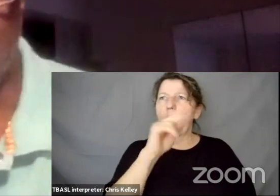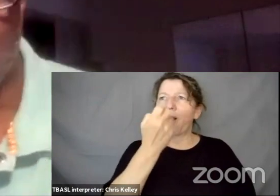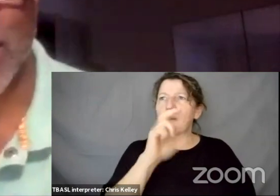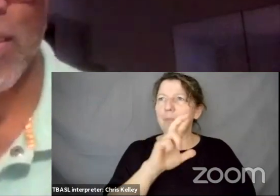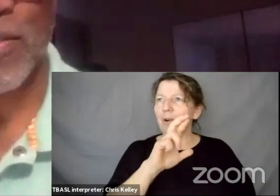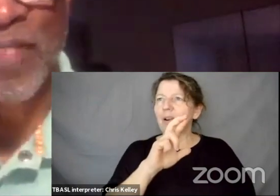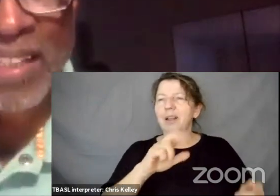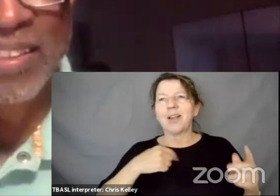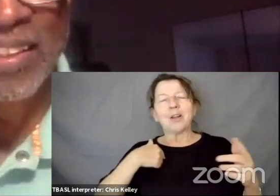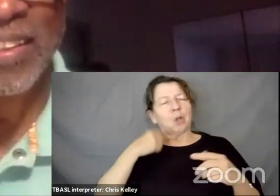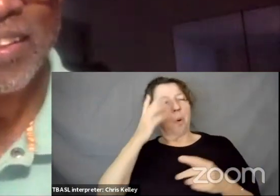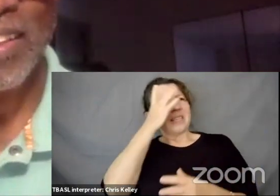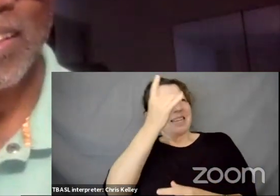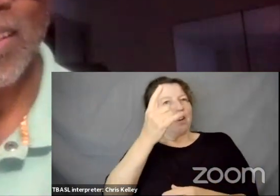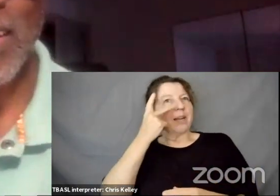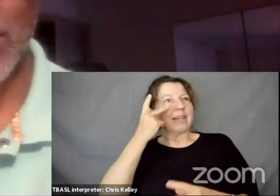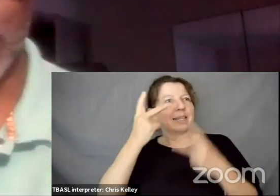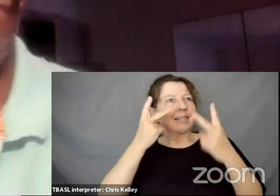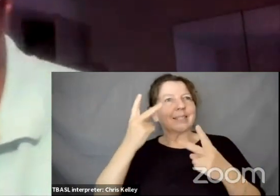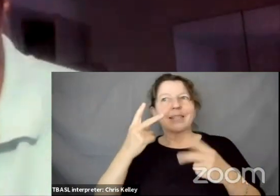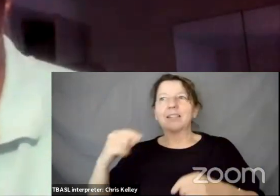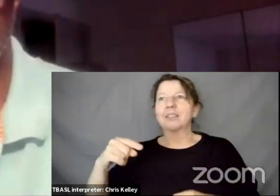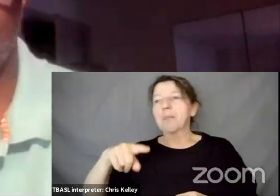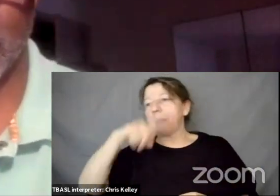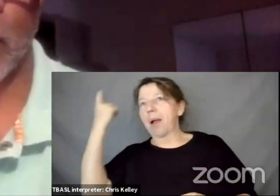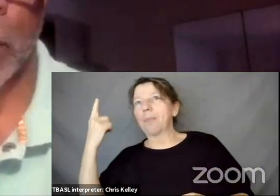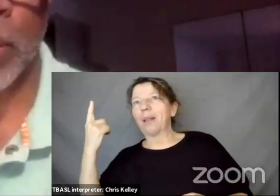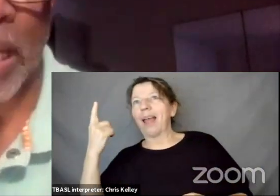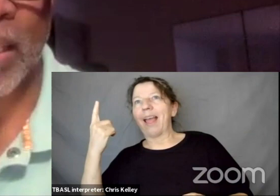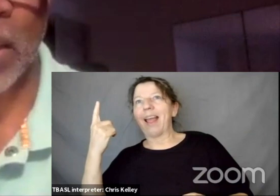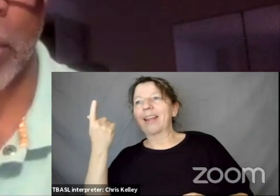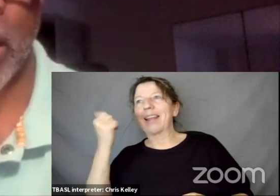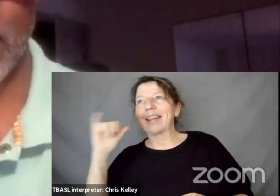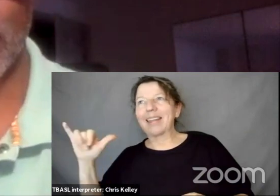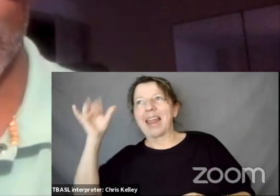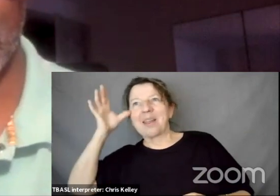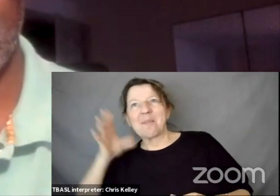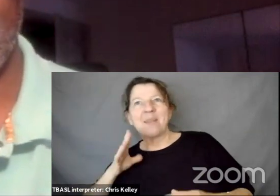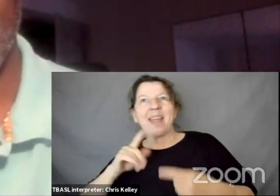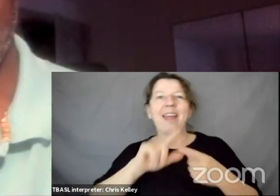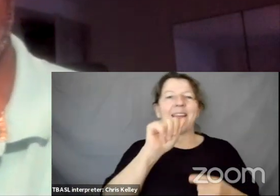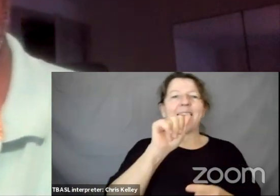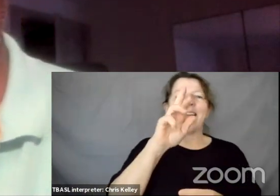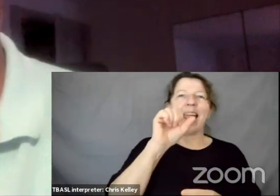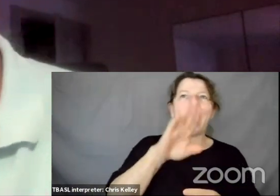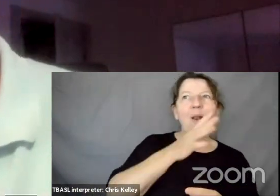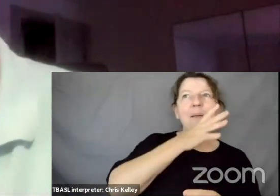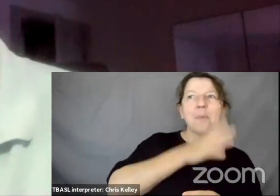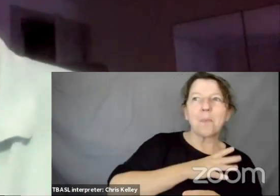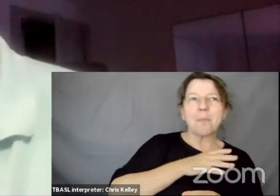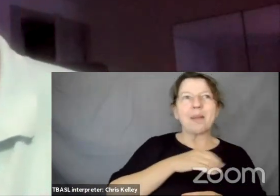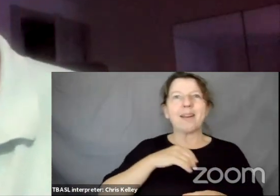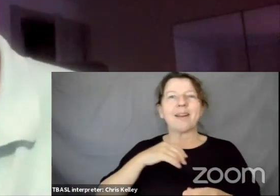these multifaceted points of view from a Black gay man, from an